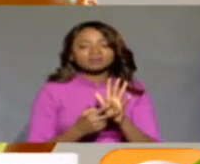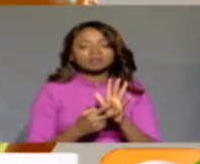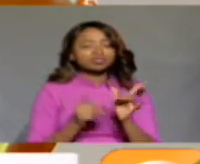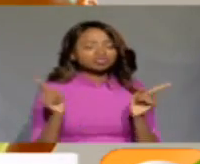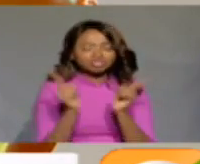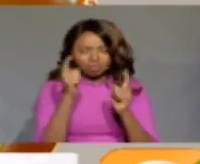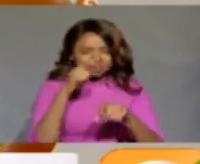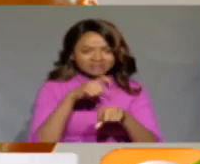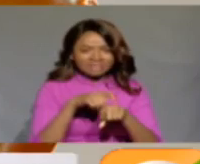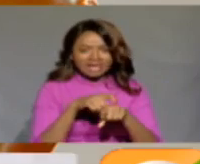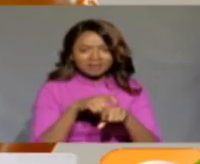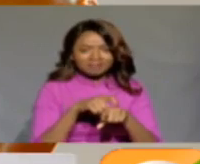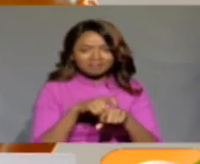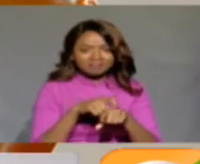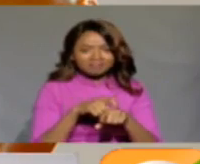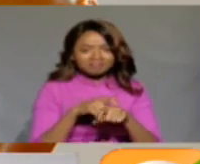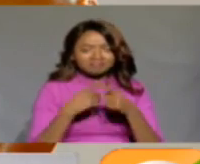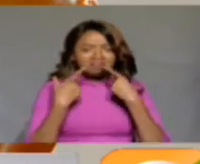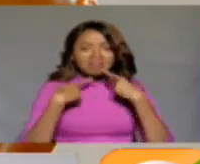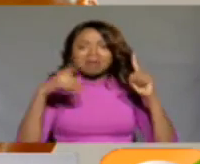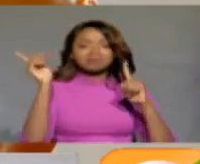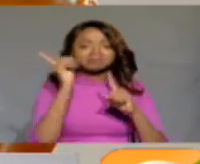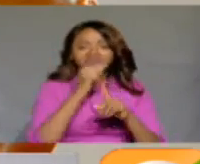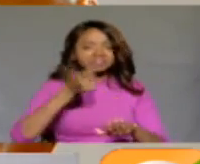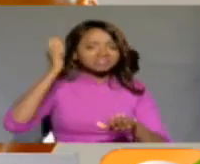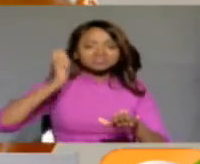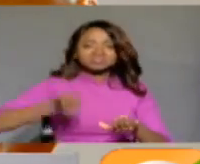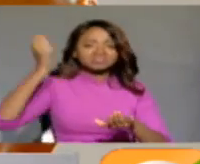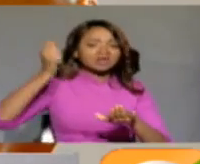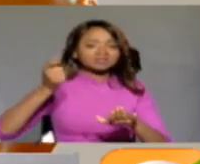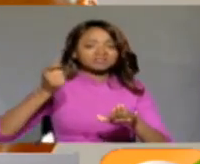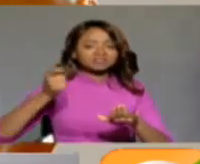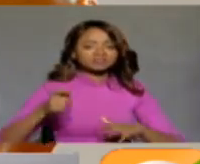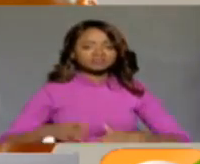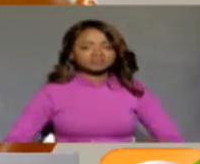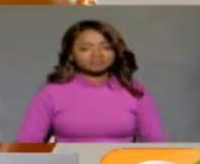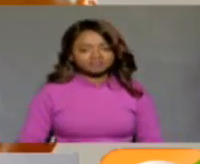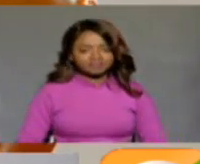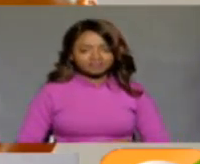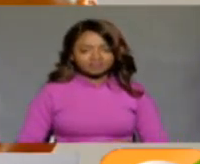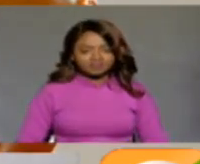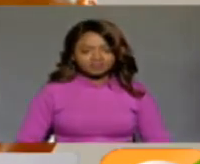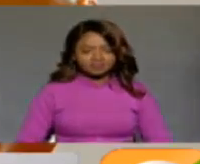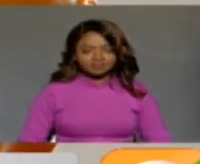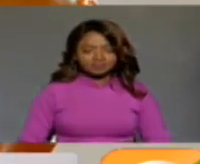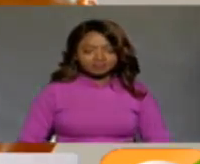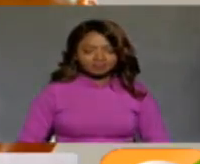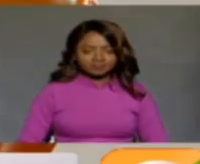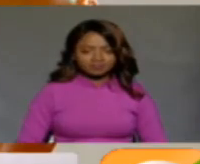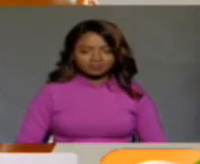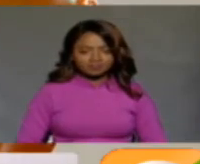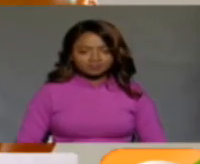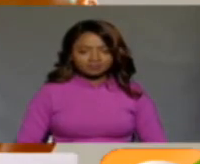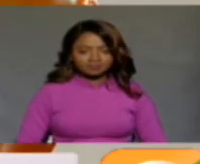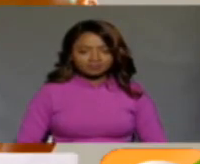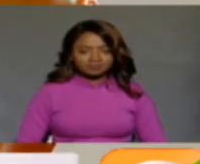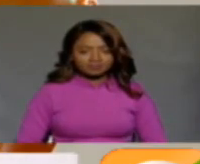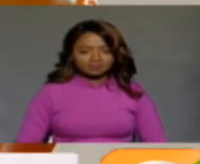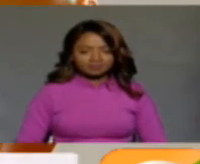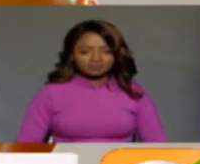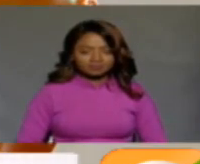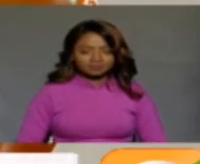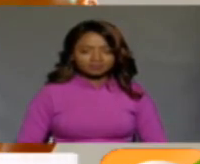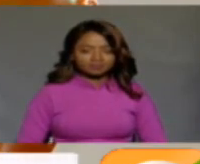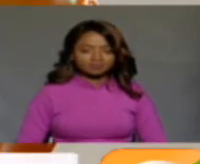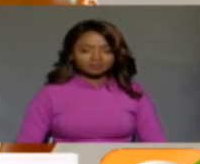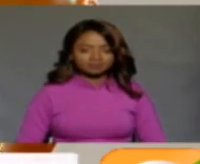very short period, we had finished, although it was a petition, and we may not be as complicated as having to cross-examine witnesses and